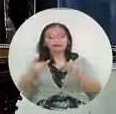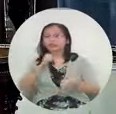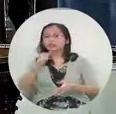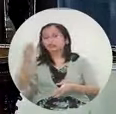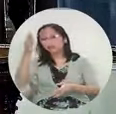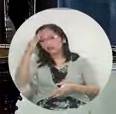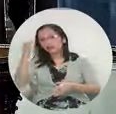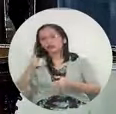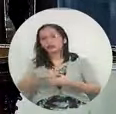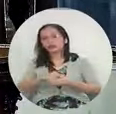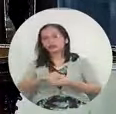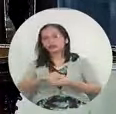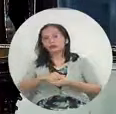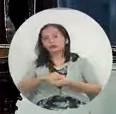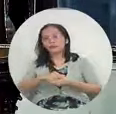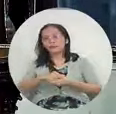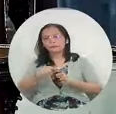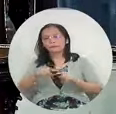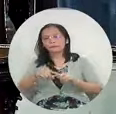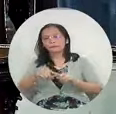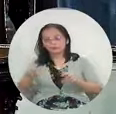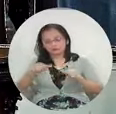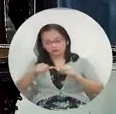I will be serving over here. I did not know.